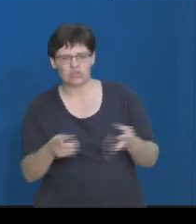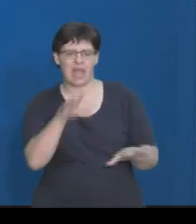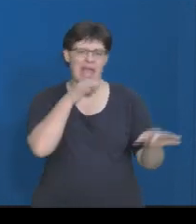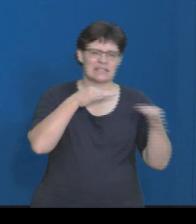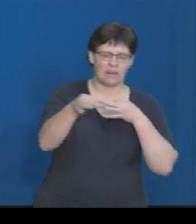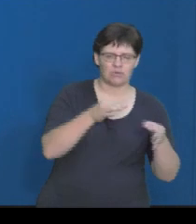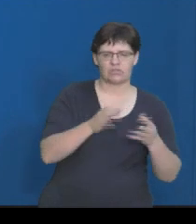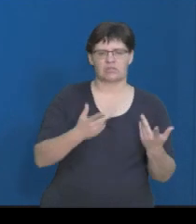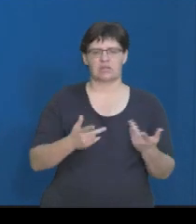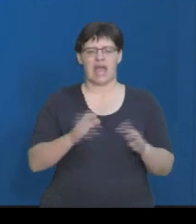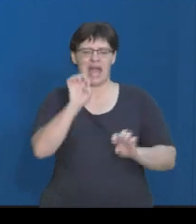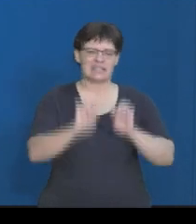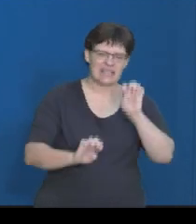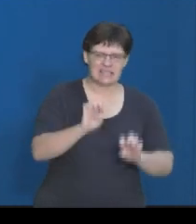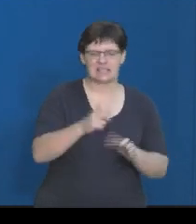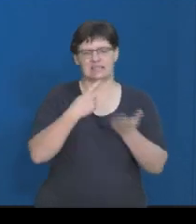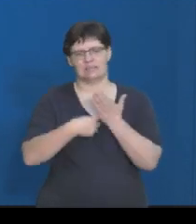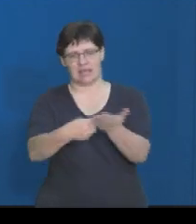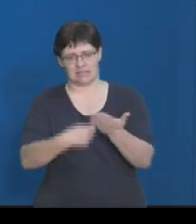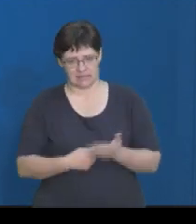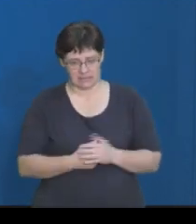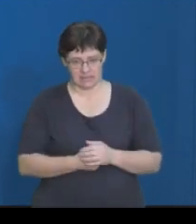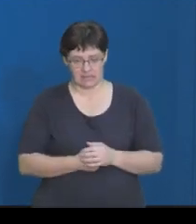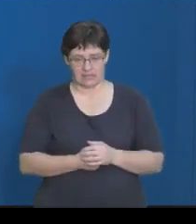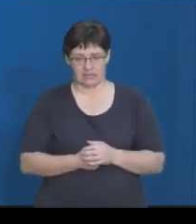explain, assess, debate.